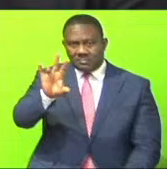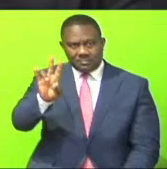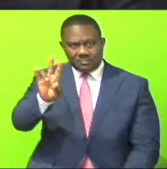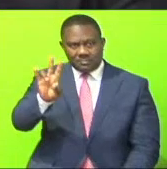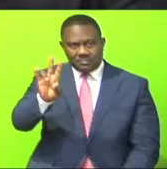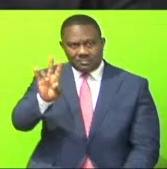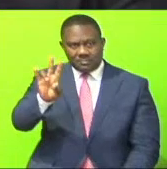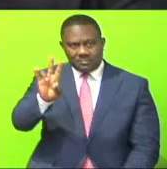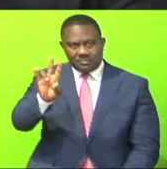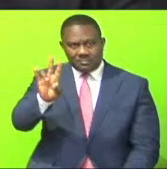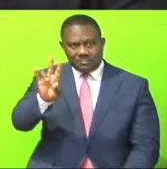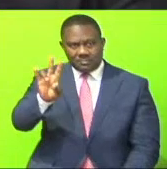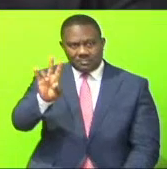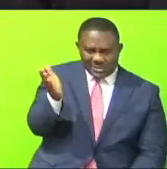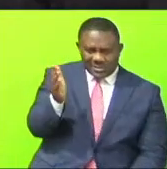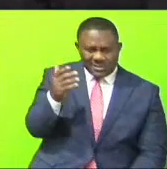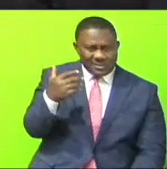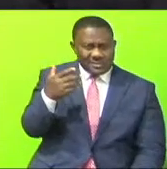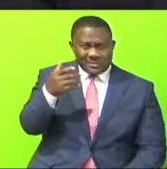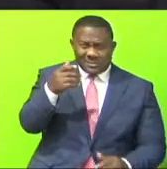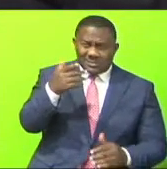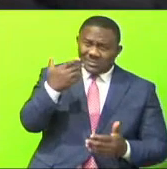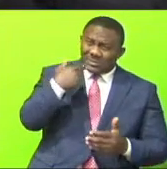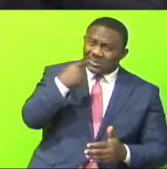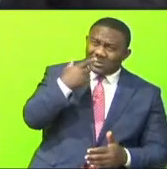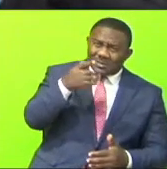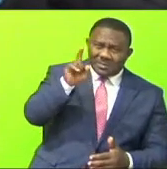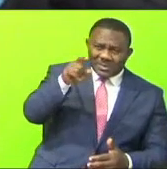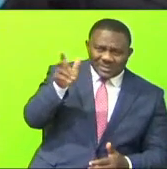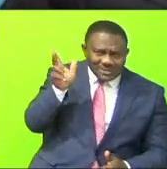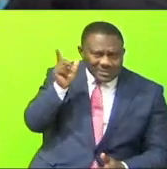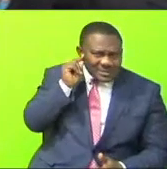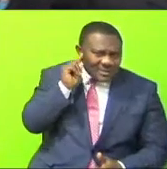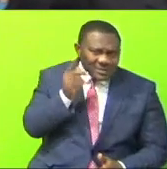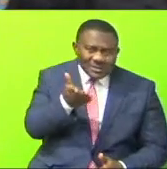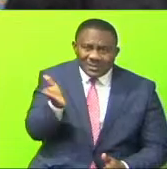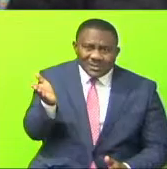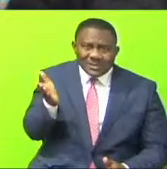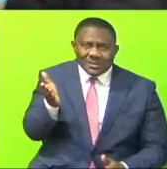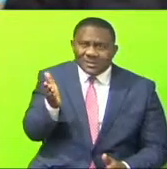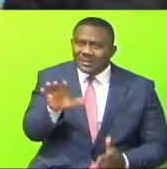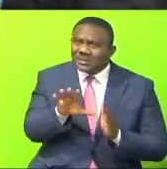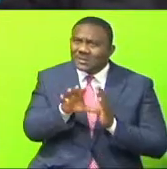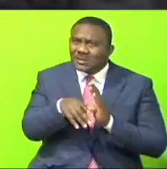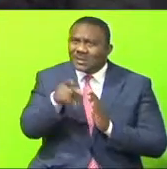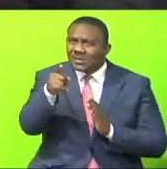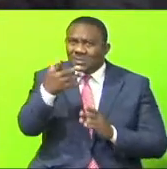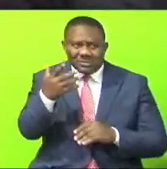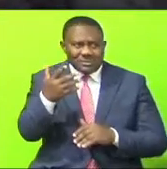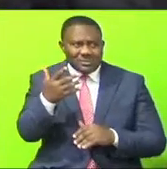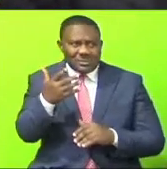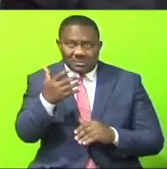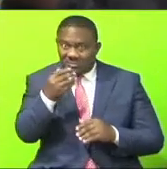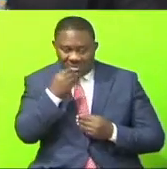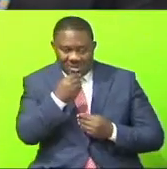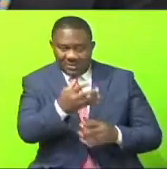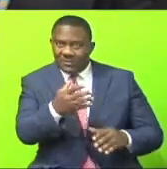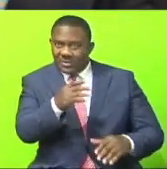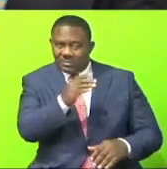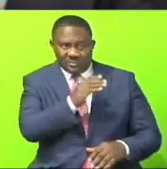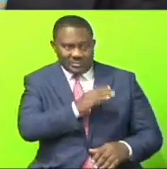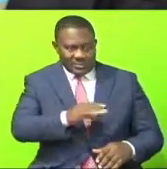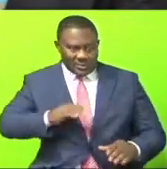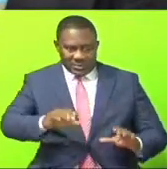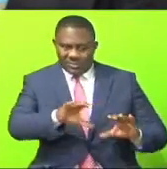saying you should not, listen to them and then make a referral to a committee for the committee to look at it? Some